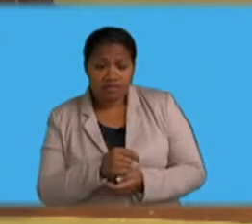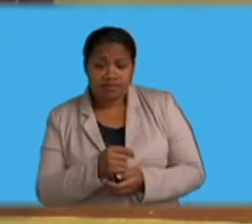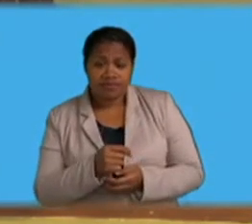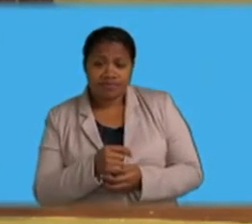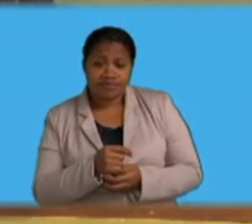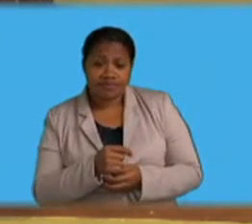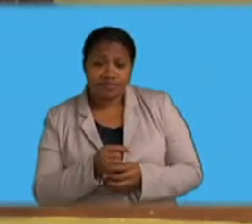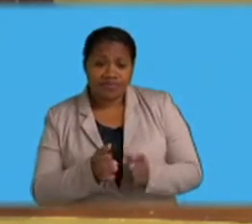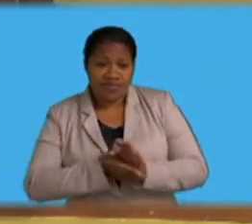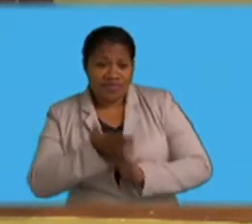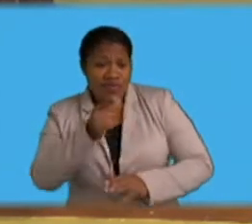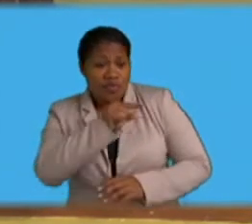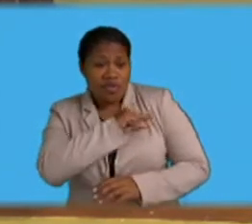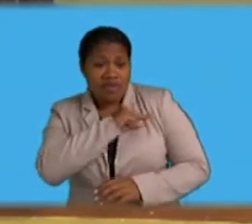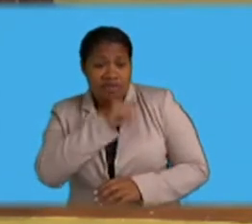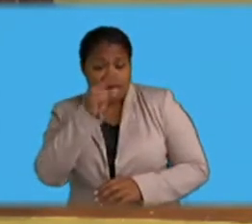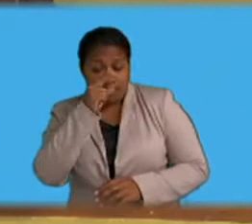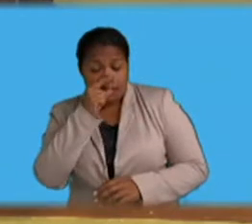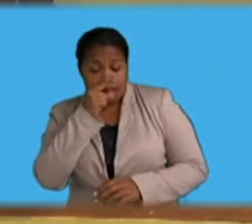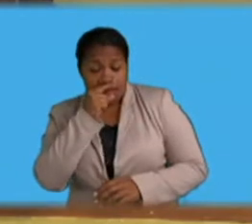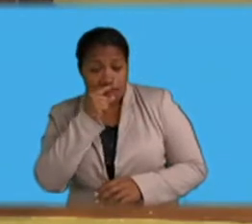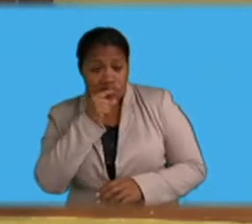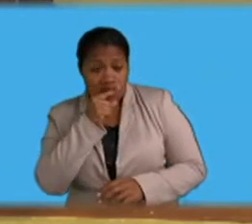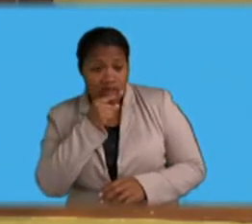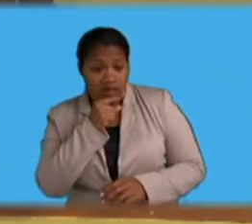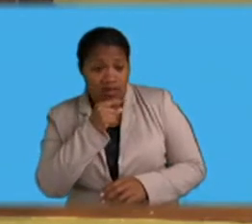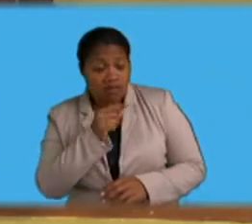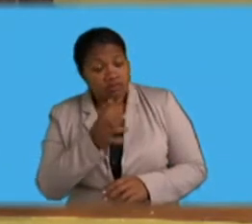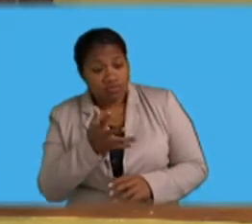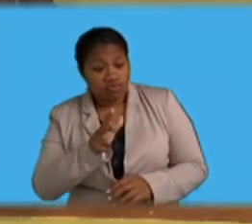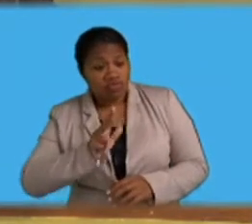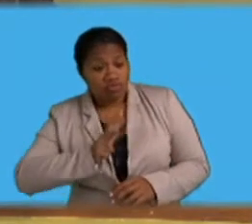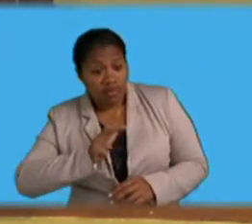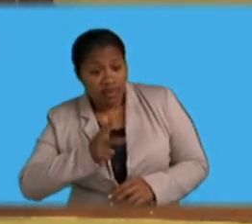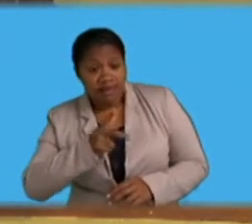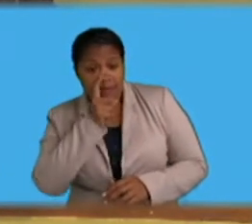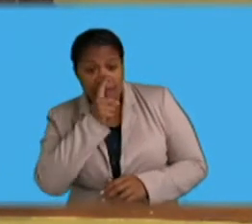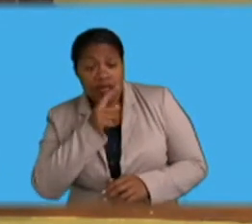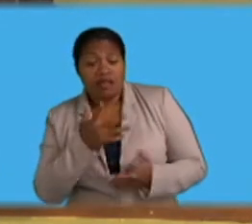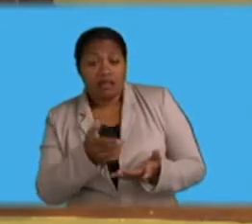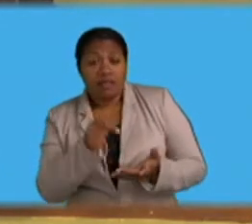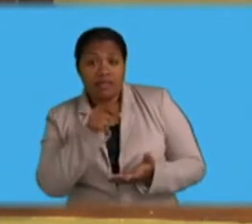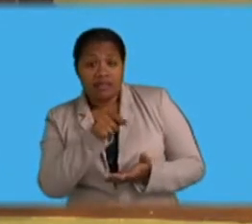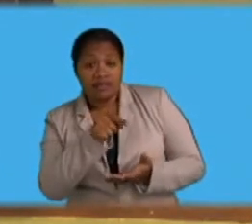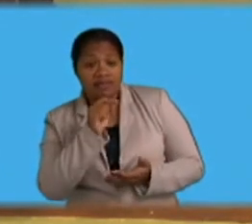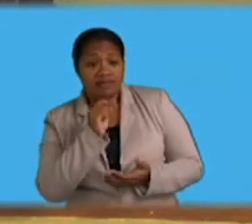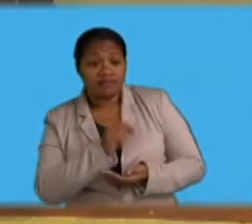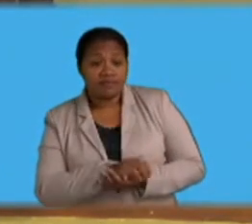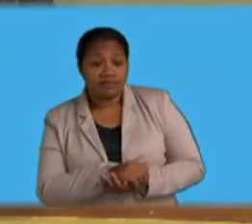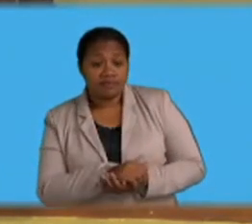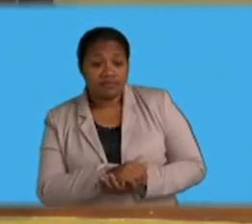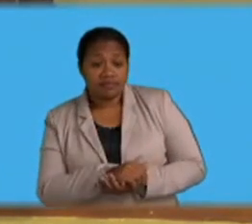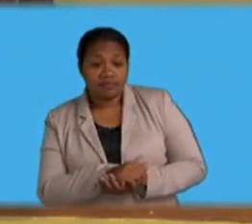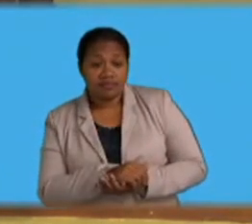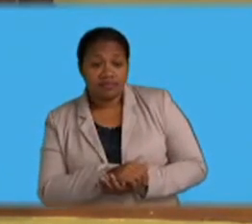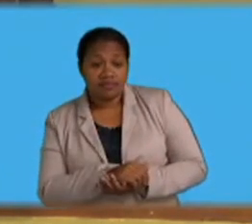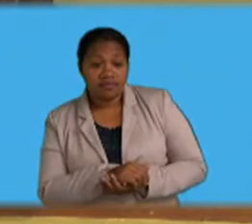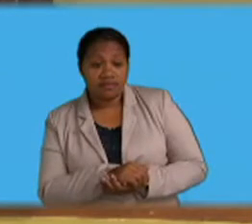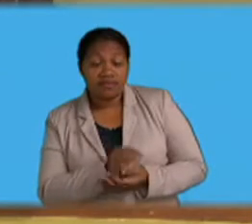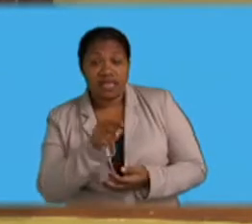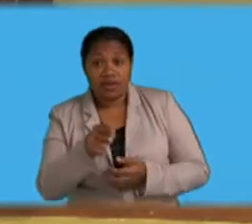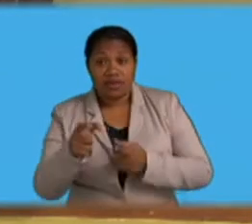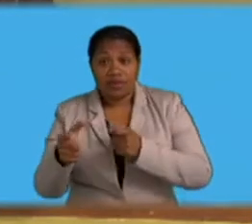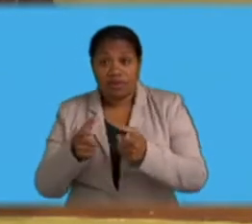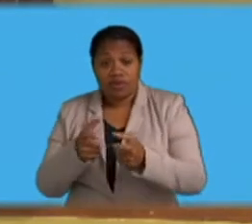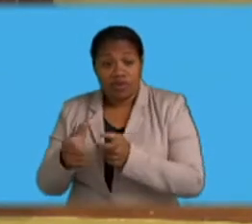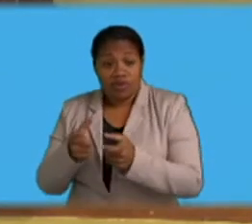will guarantee merit, and whether that will be handled by a central ministry of public service or